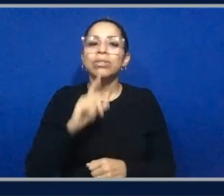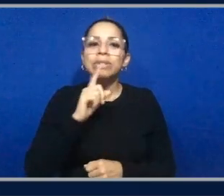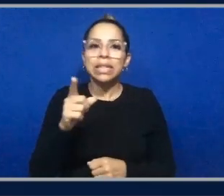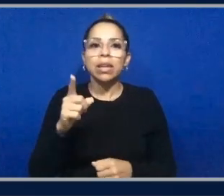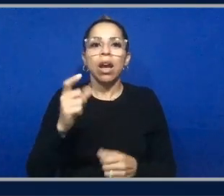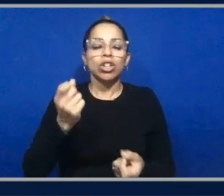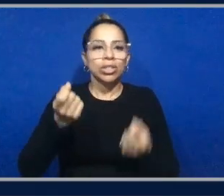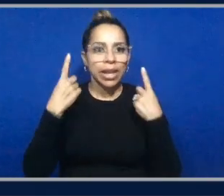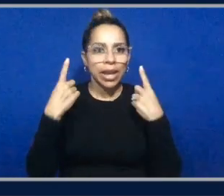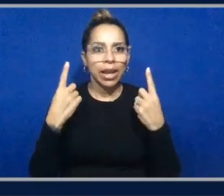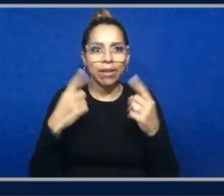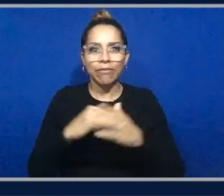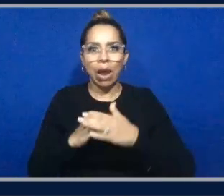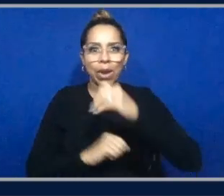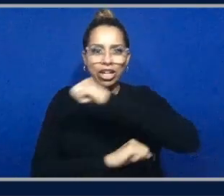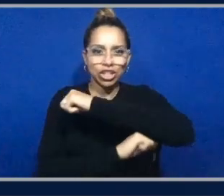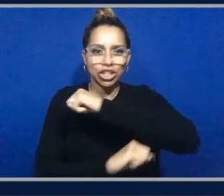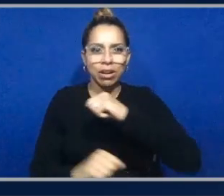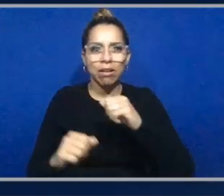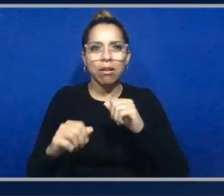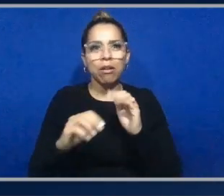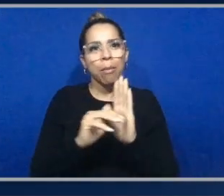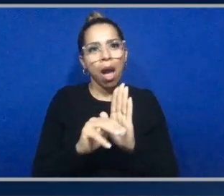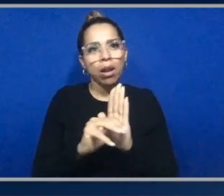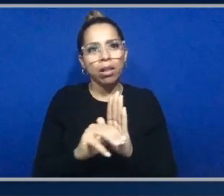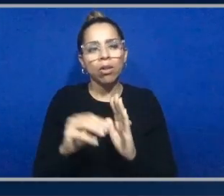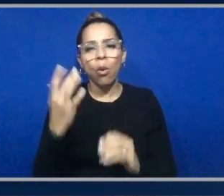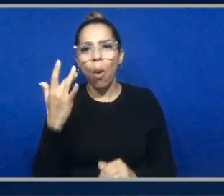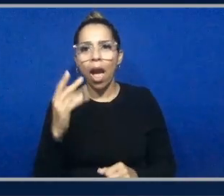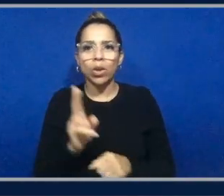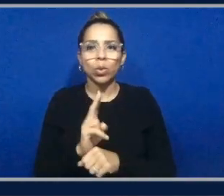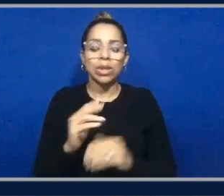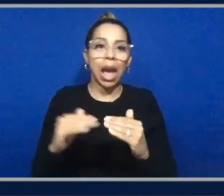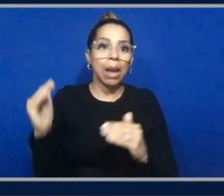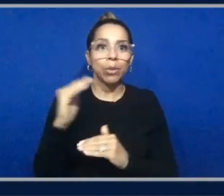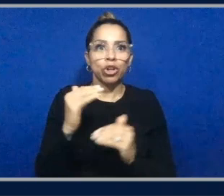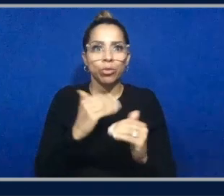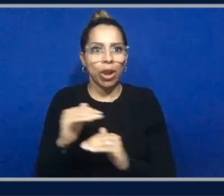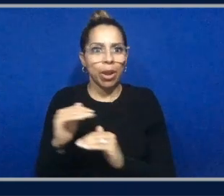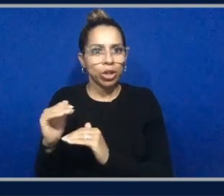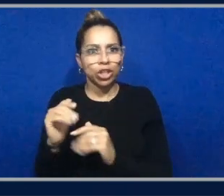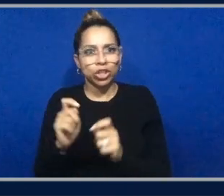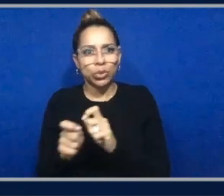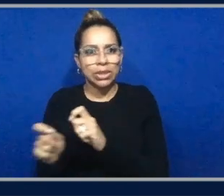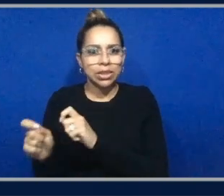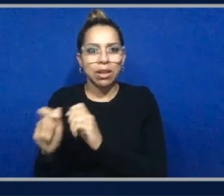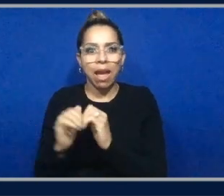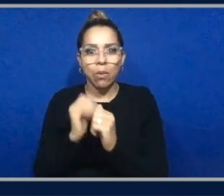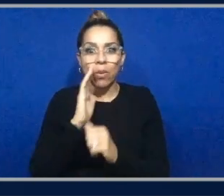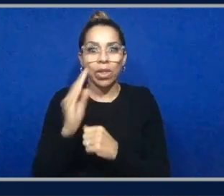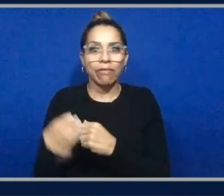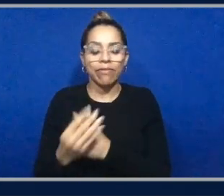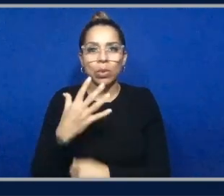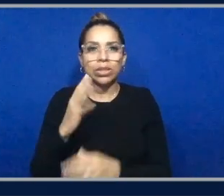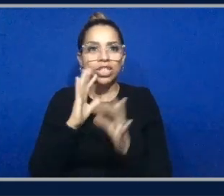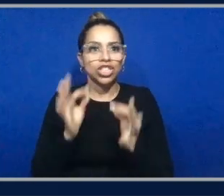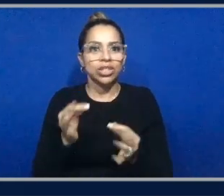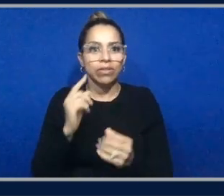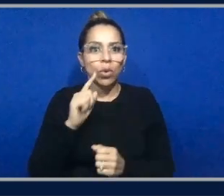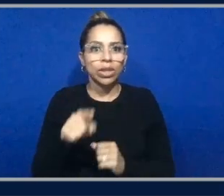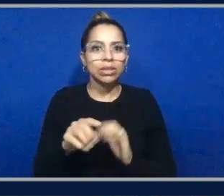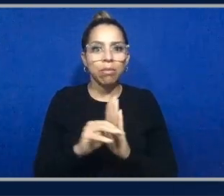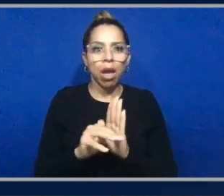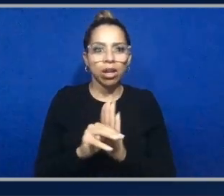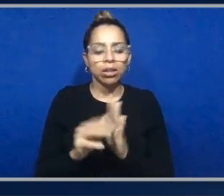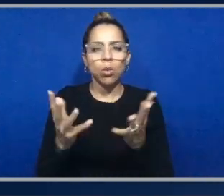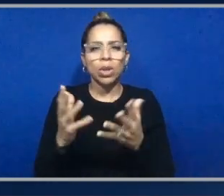a foundation model, or why would I use like hyperparameter tuning, or how it influences the decision of the model and what the output's going to look like, and how